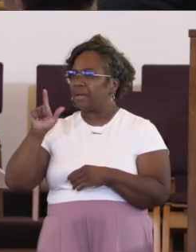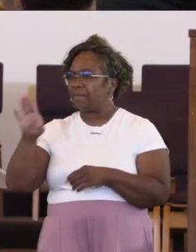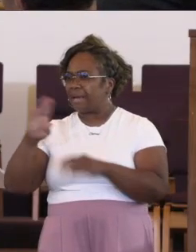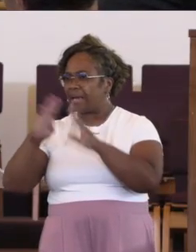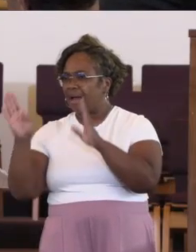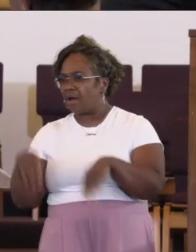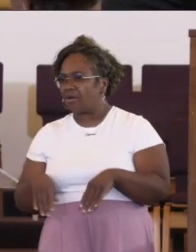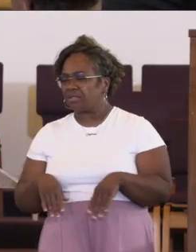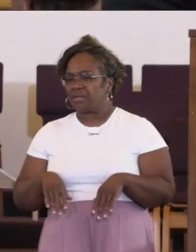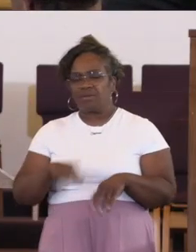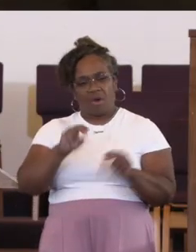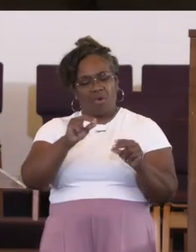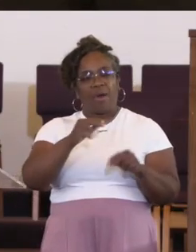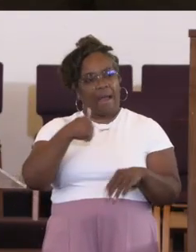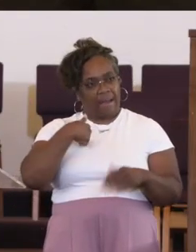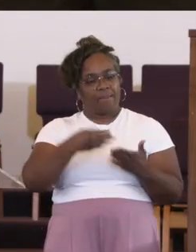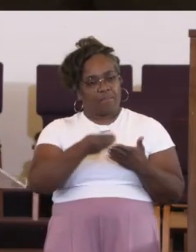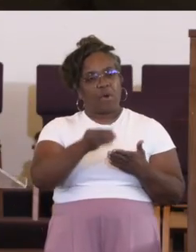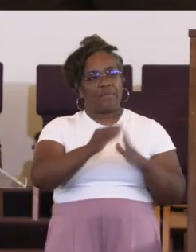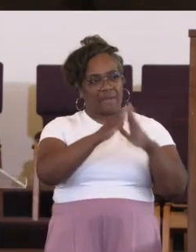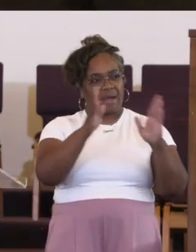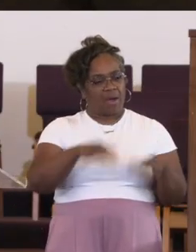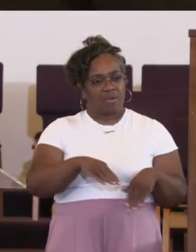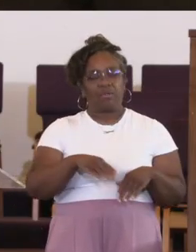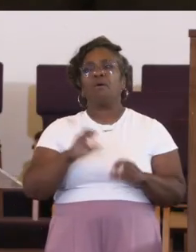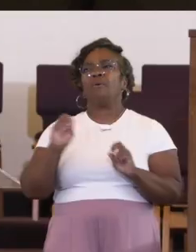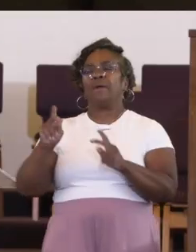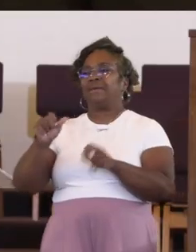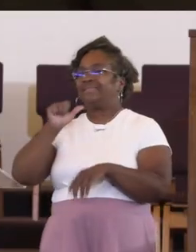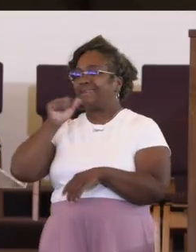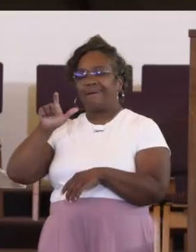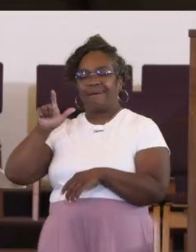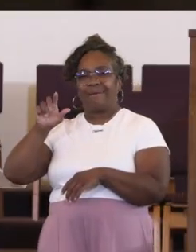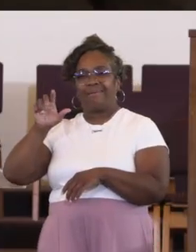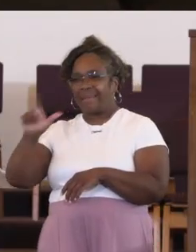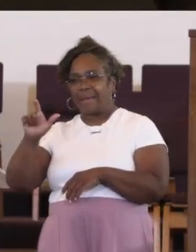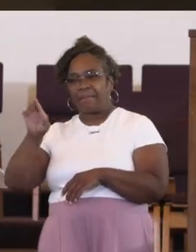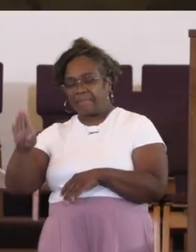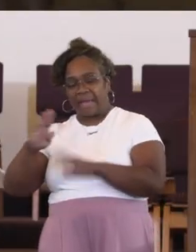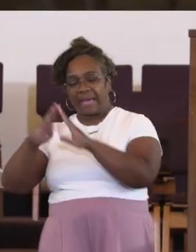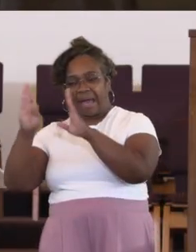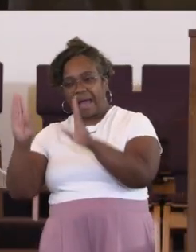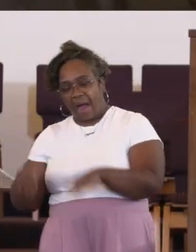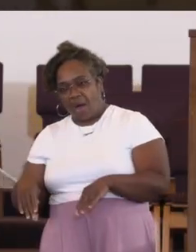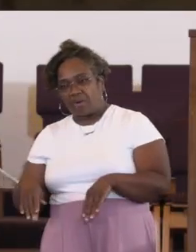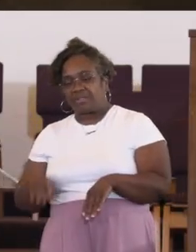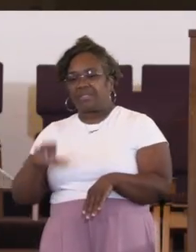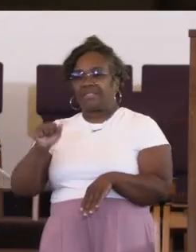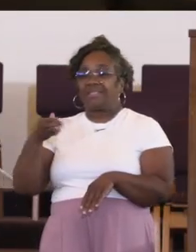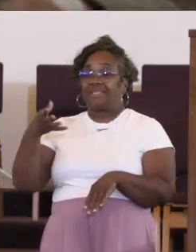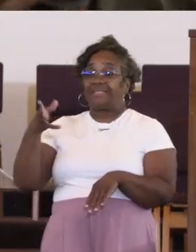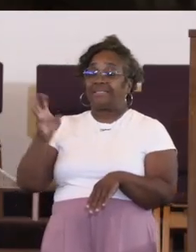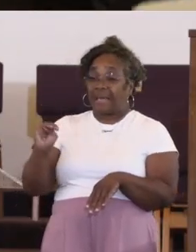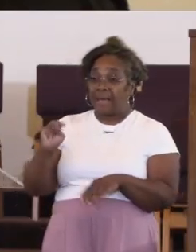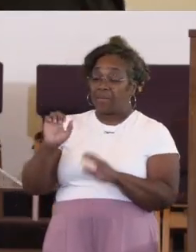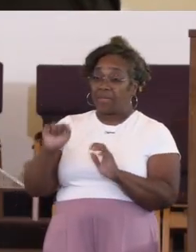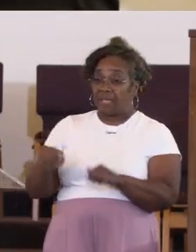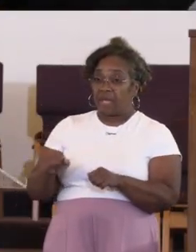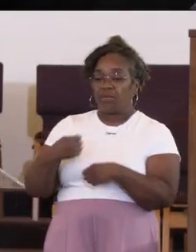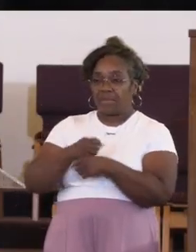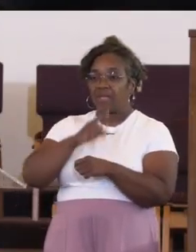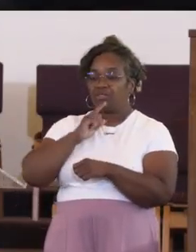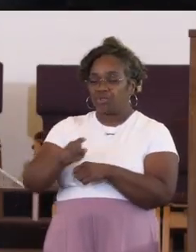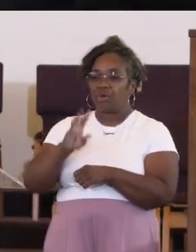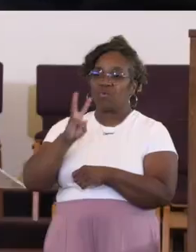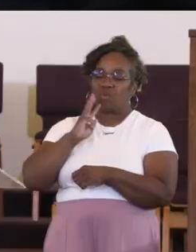house anymore. Well, it's my house now. All right. Sam, would you please get water to my friend's house? Okay, Sam, I want you to go get the